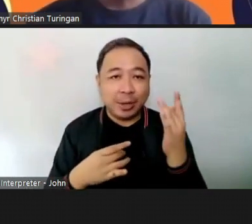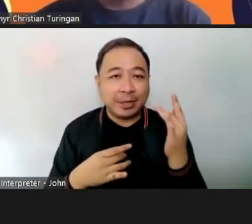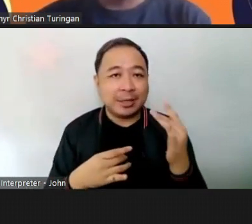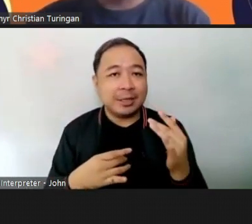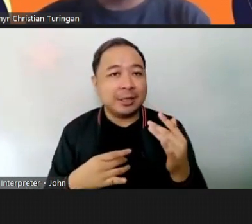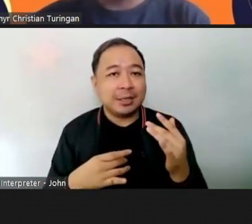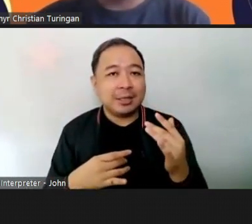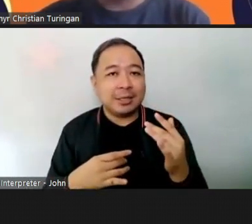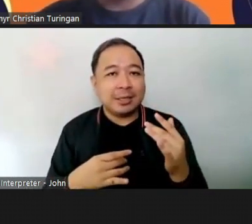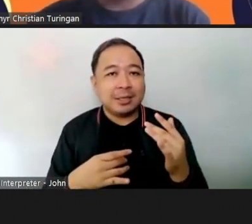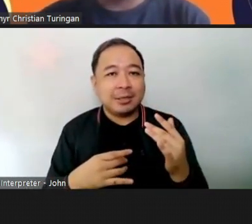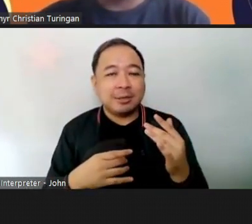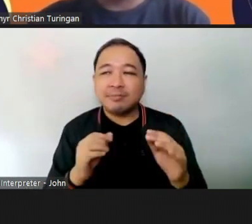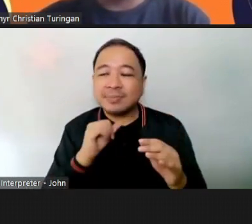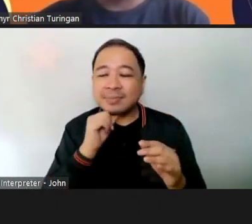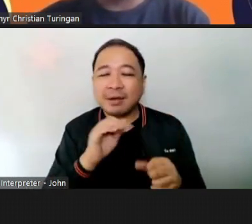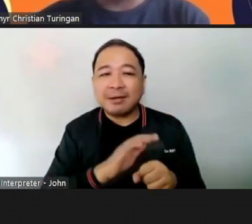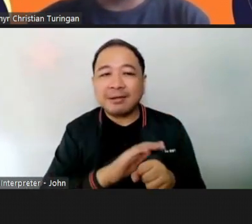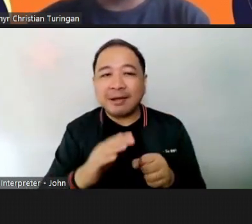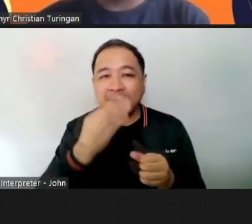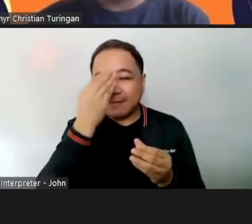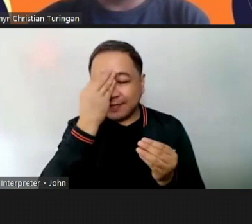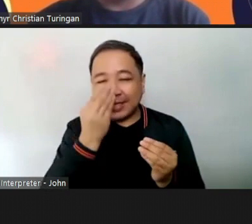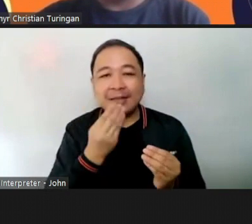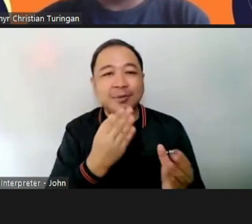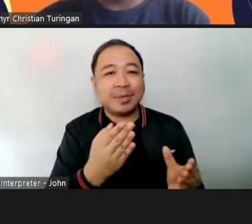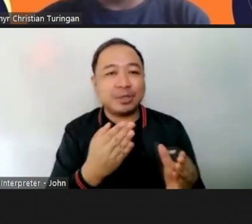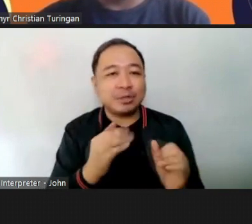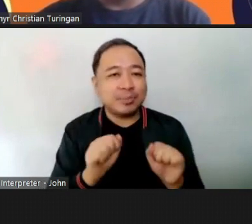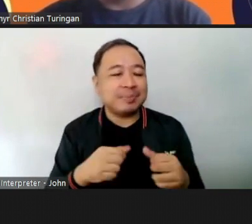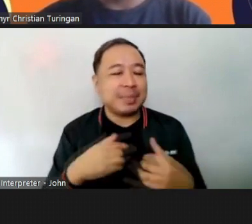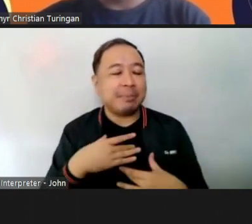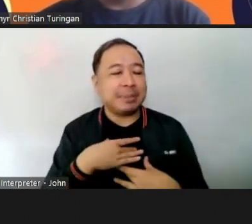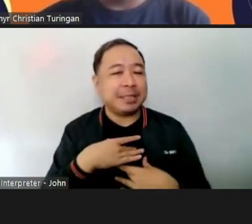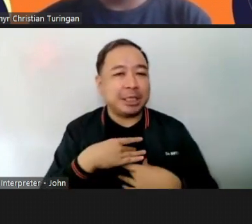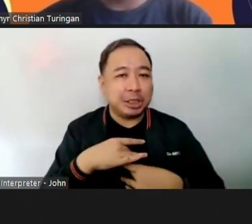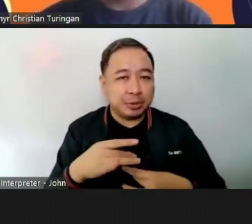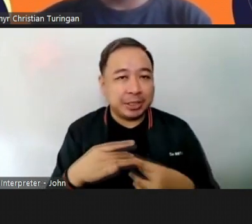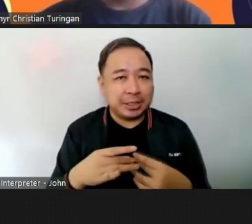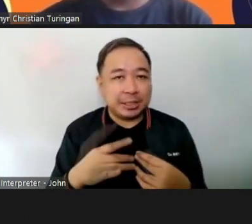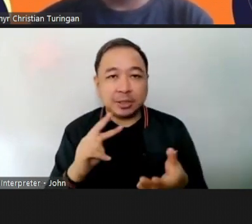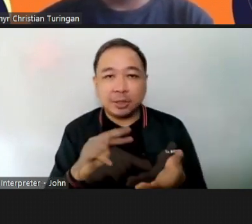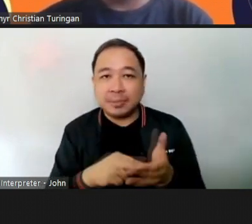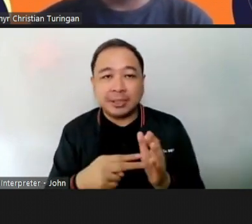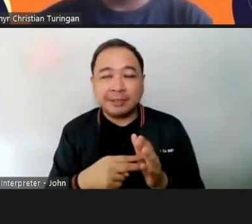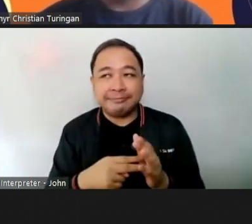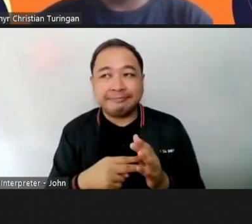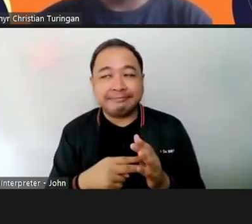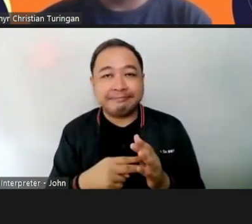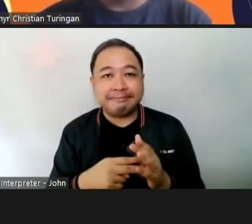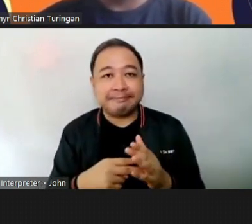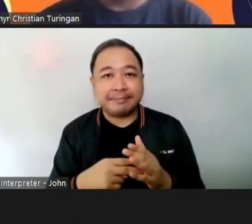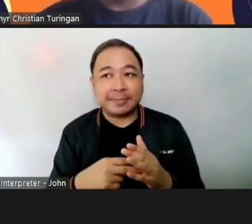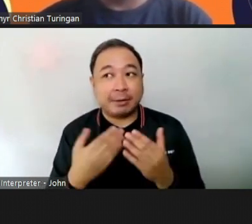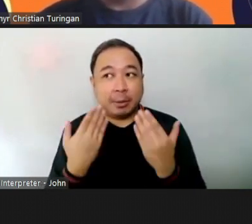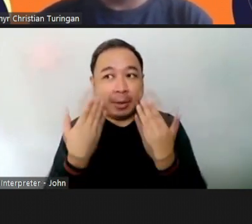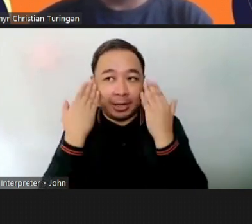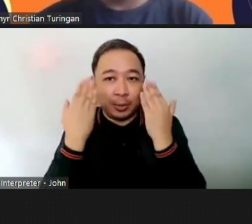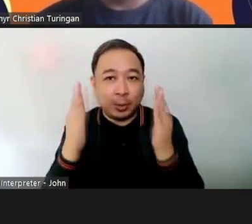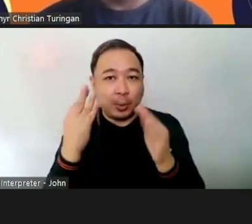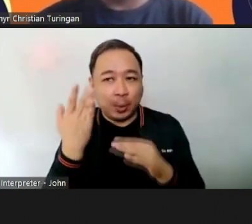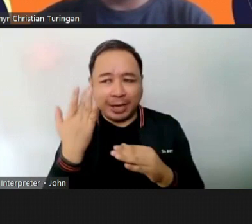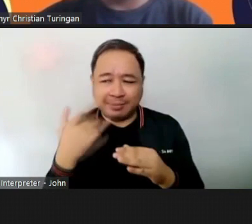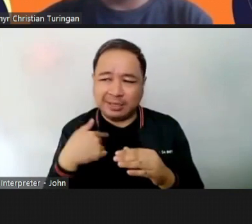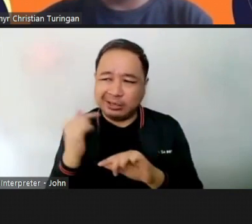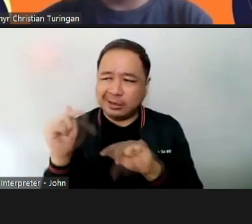the necessary information to be interested. Na parang, hindi ko alam kung ano yung rason kung bakit kailangan ko nandito